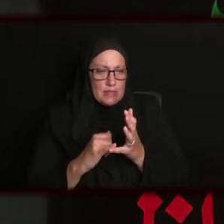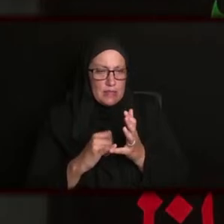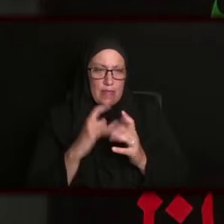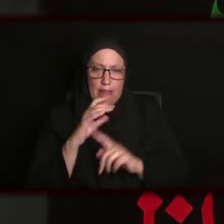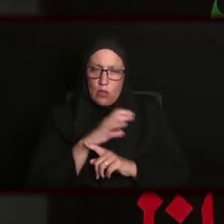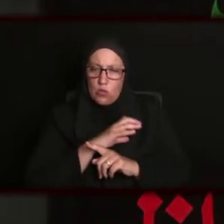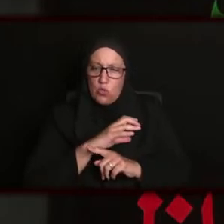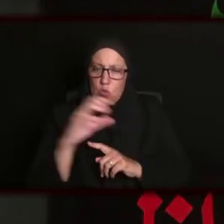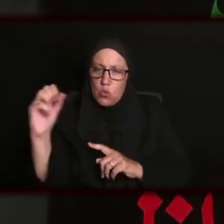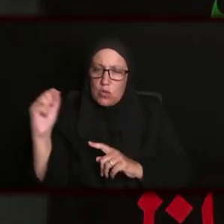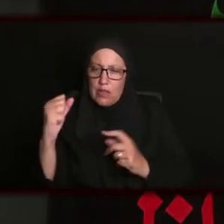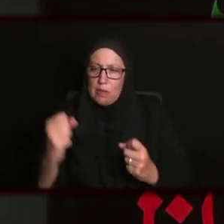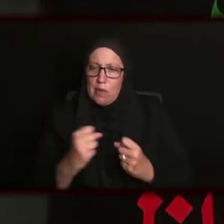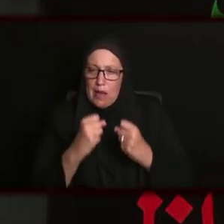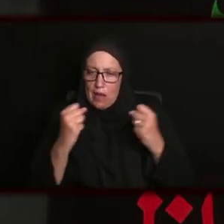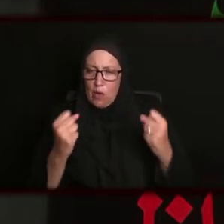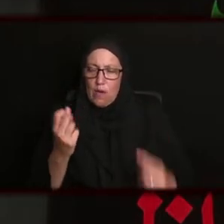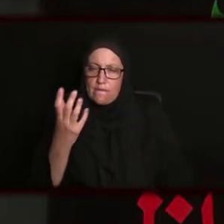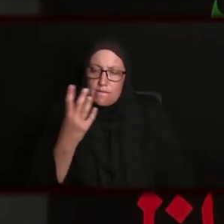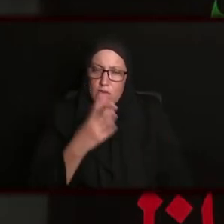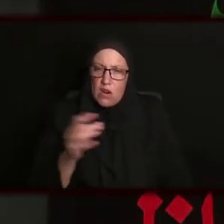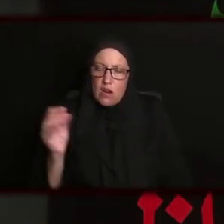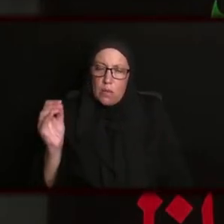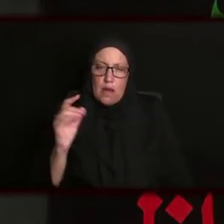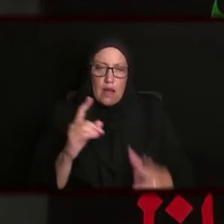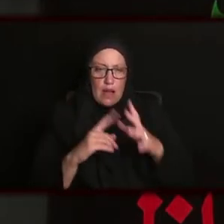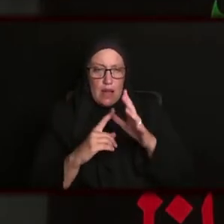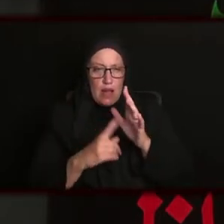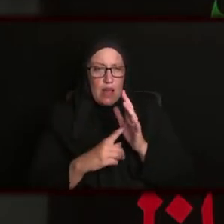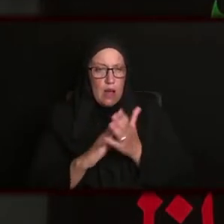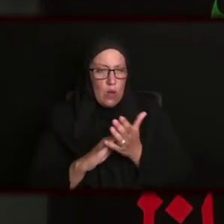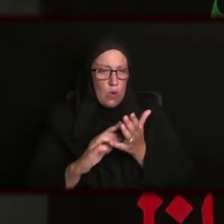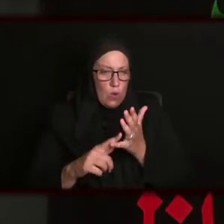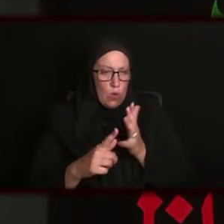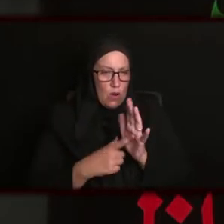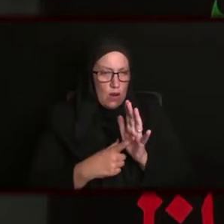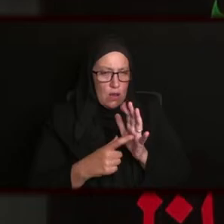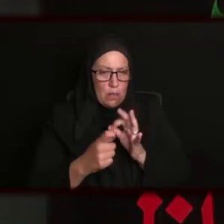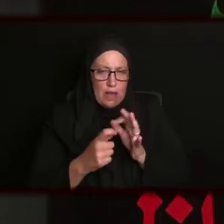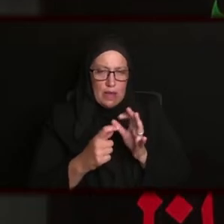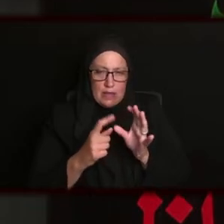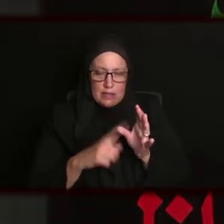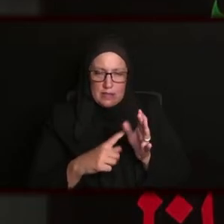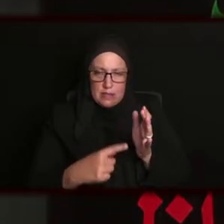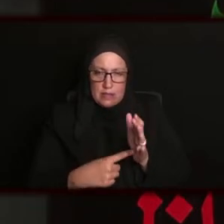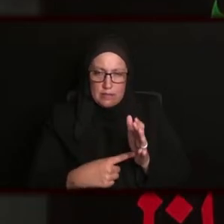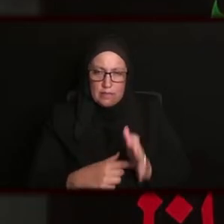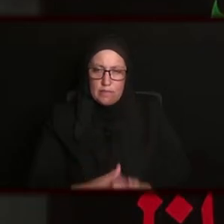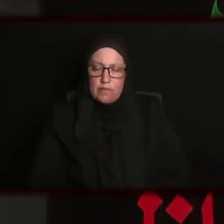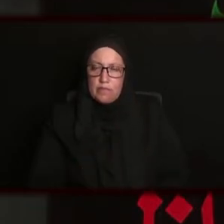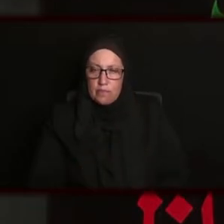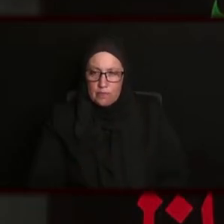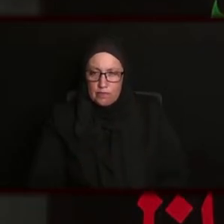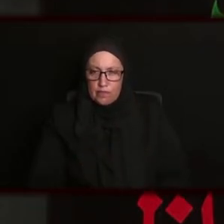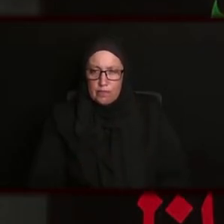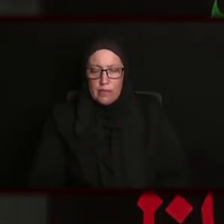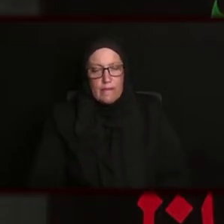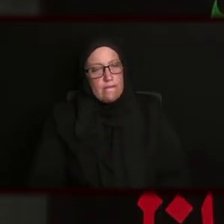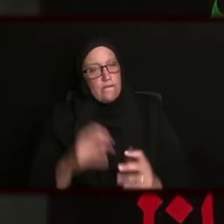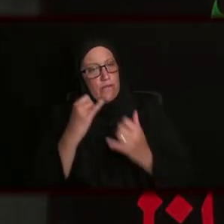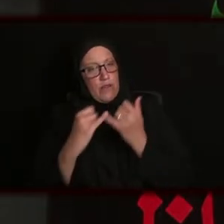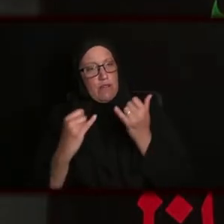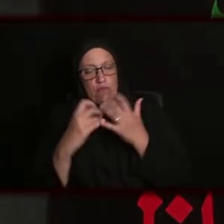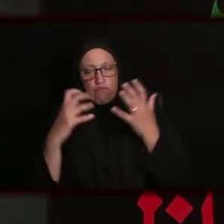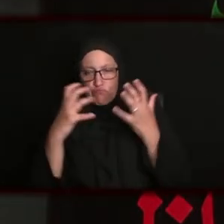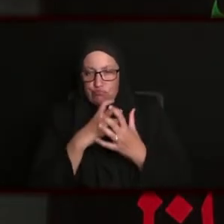Bayt, and they were very harsh on the followers of Ahlul Bayt, and of course on the Imam himself.